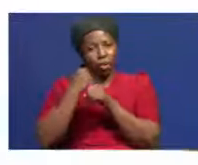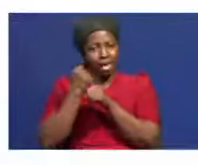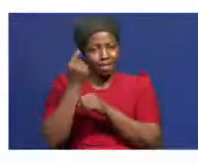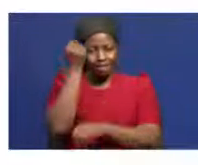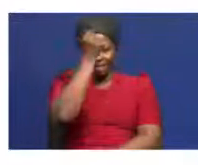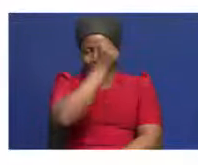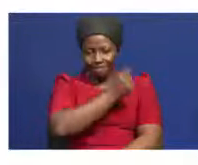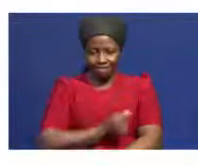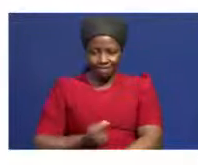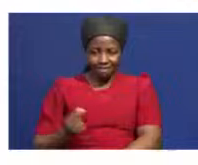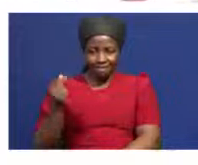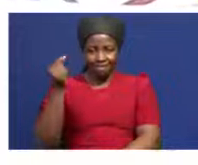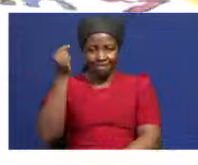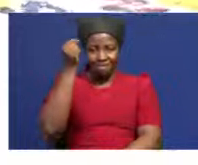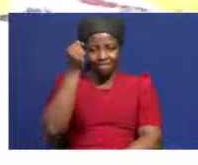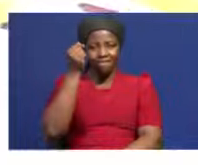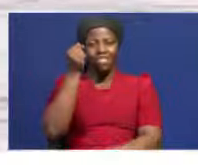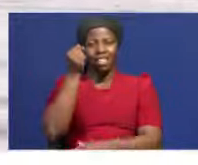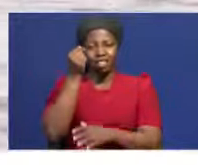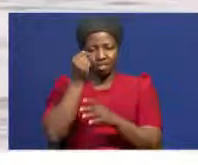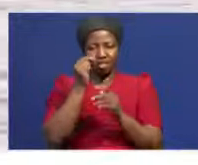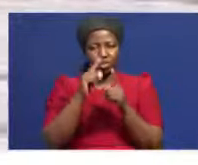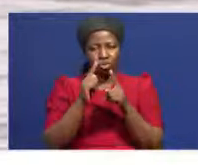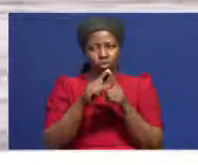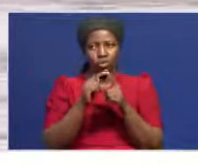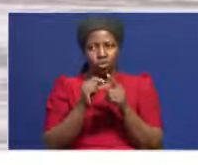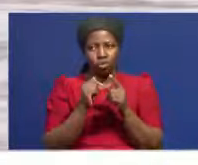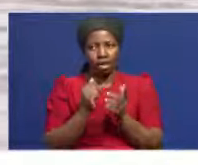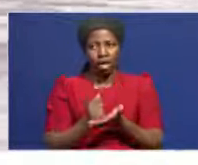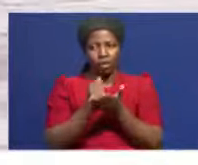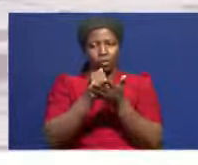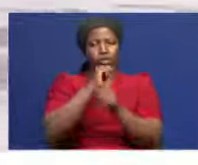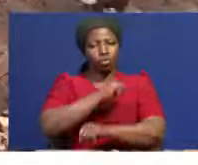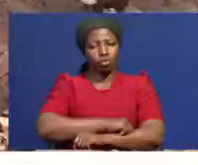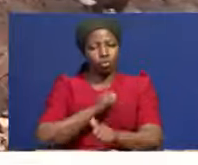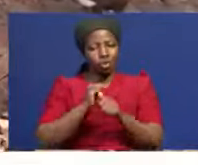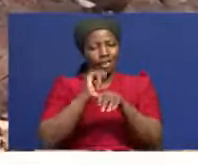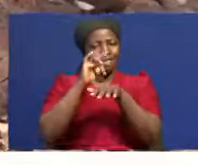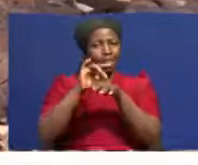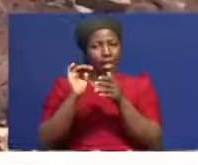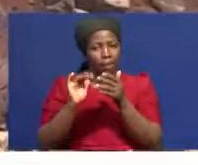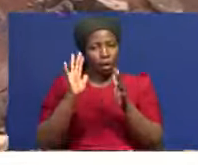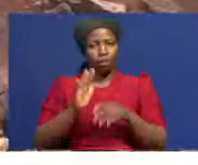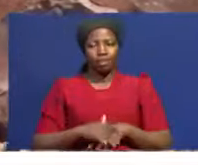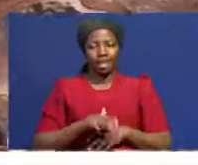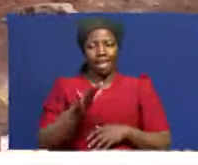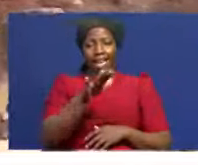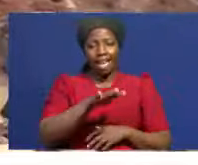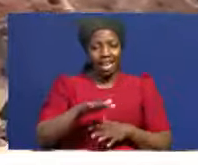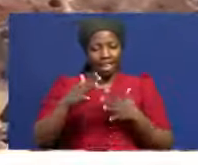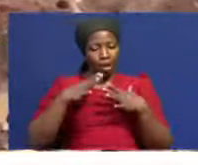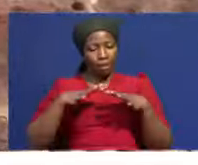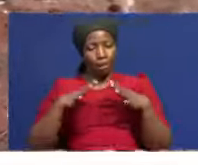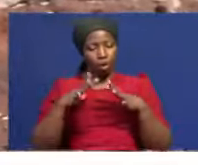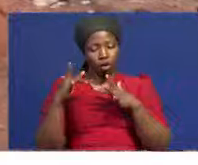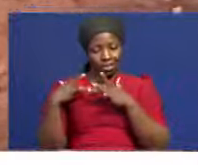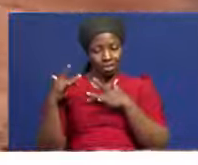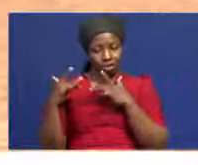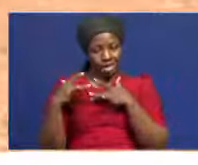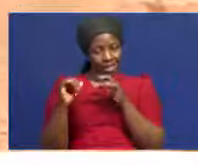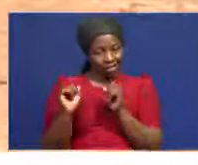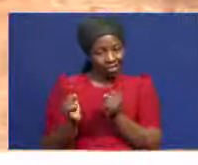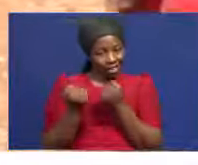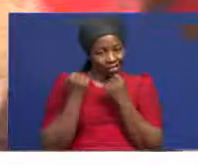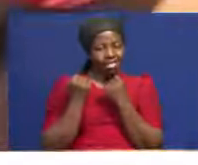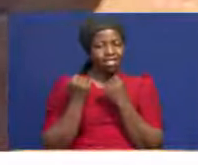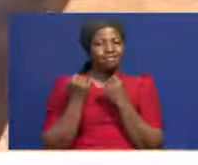ready schools that were most affected by floods. Area residents are, however, expressing safety concerns, especially for learners